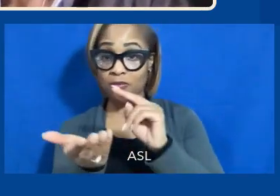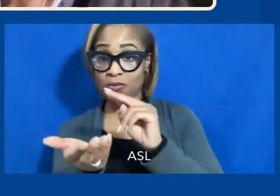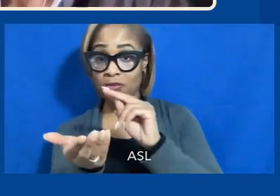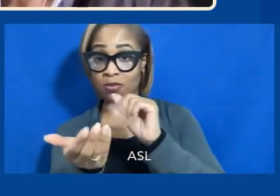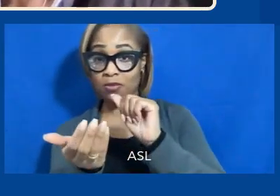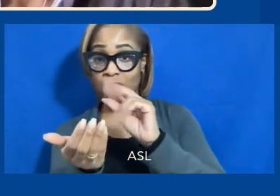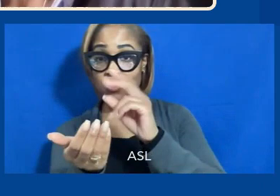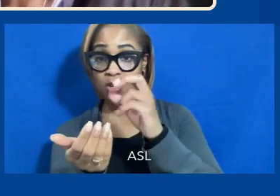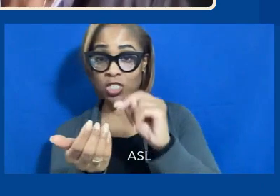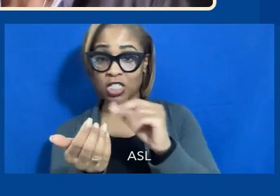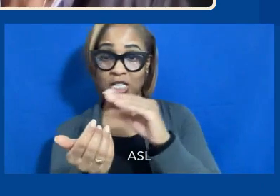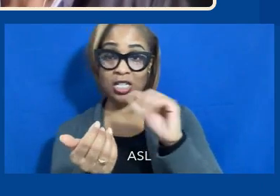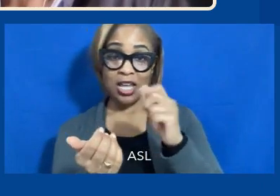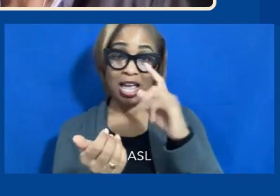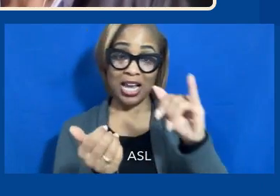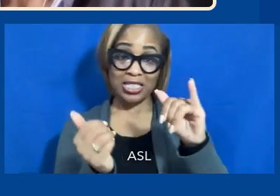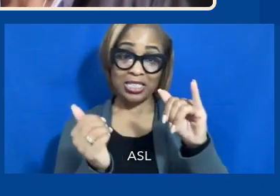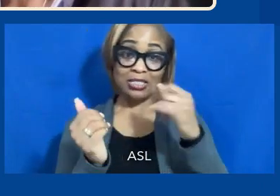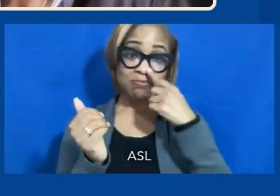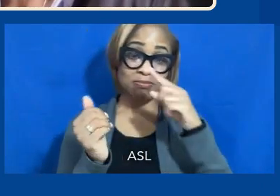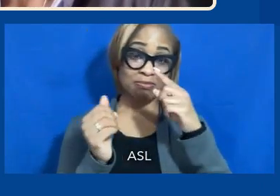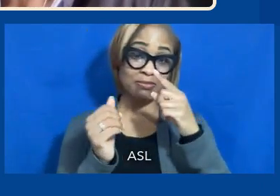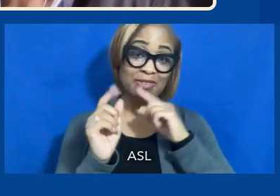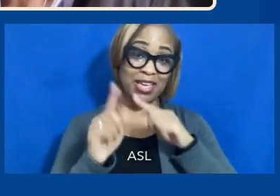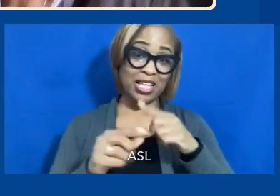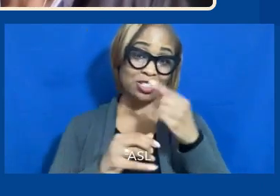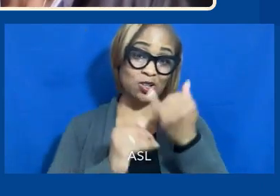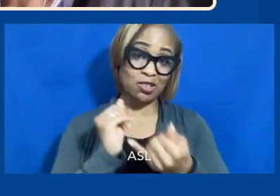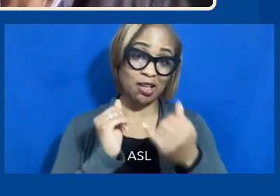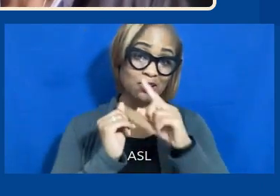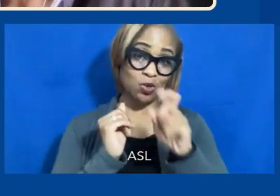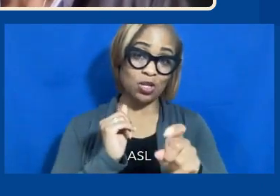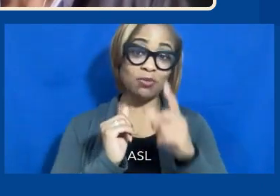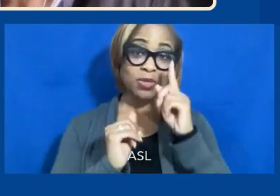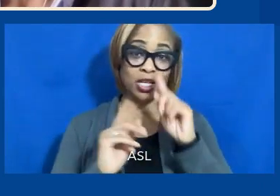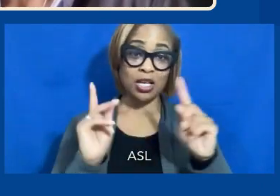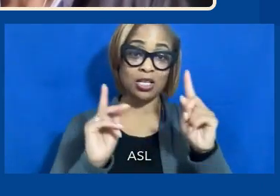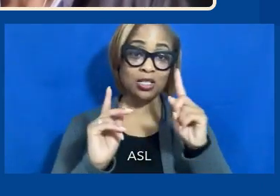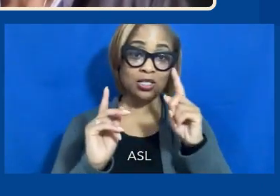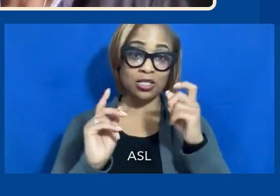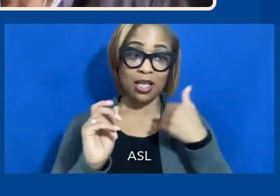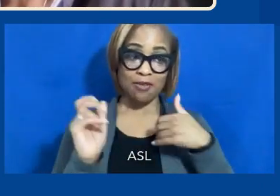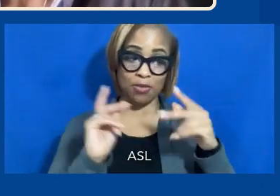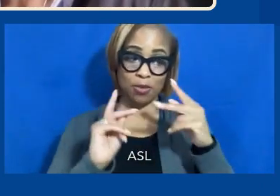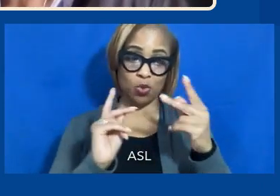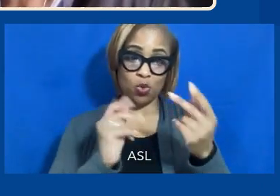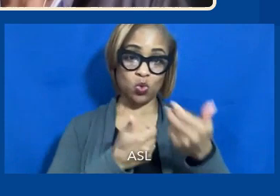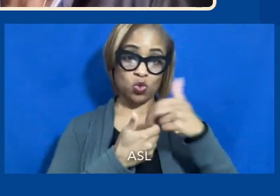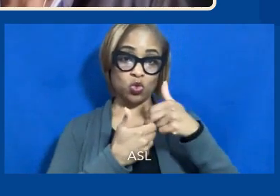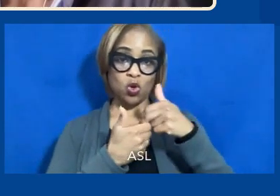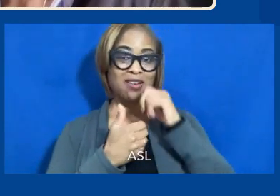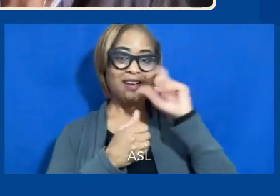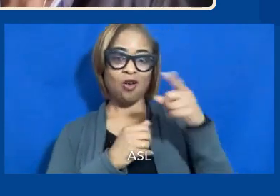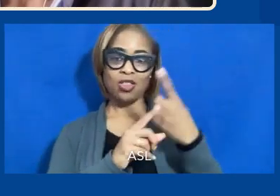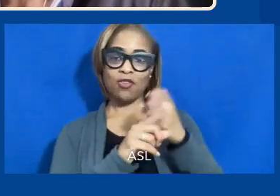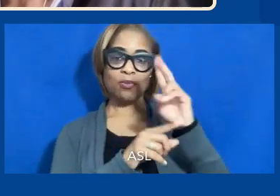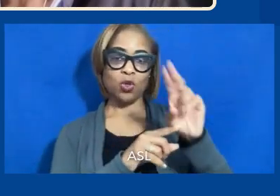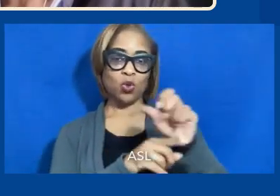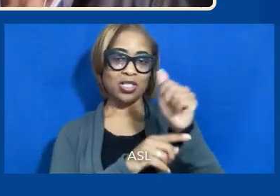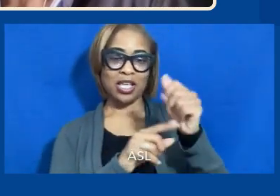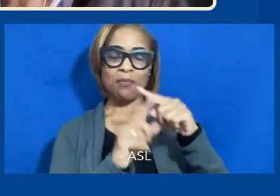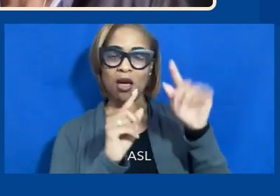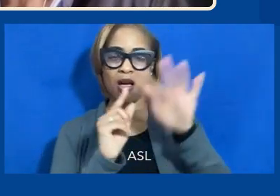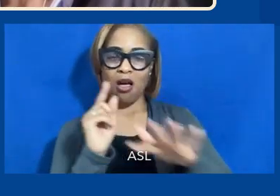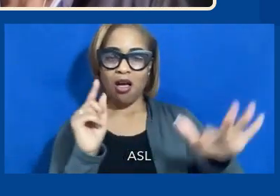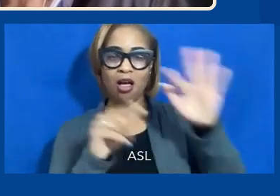just one last question, because we have folks in the audience who are joining us not only from the US, but from all around the world.